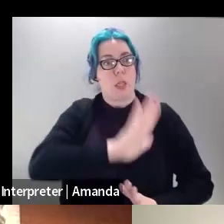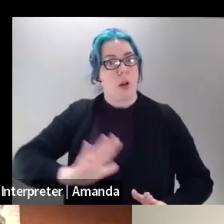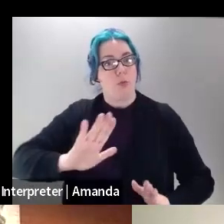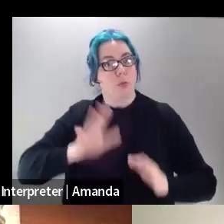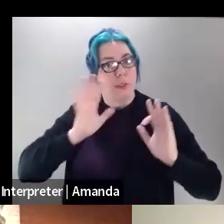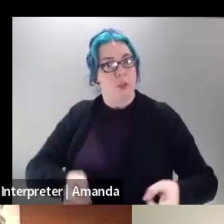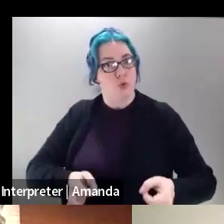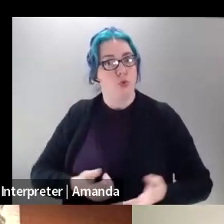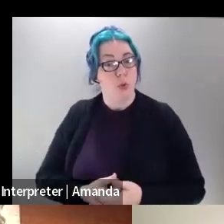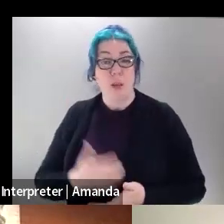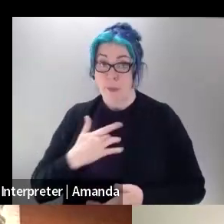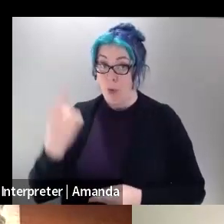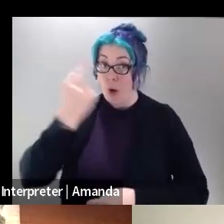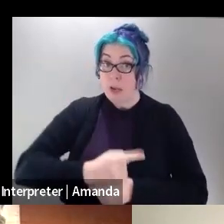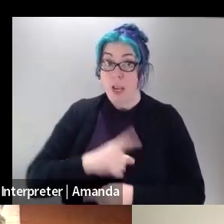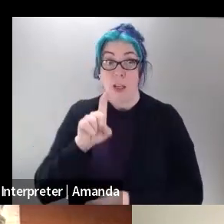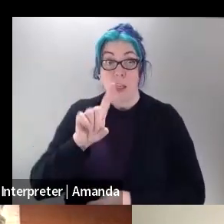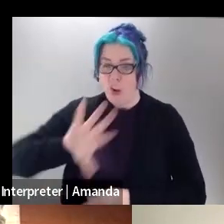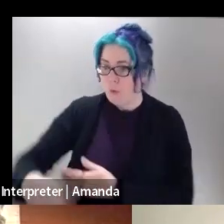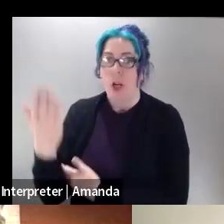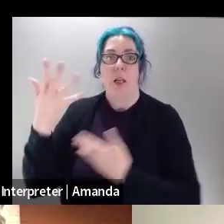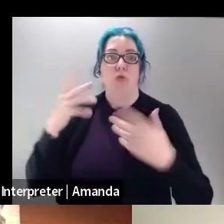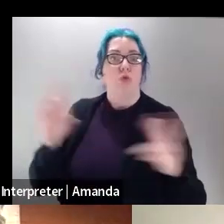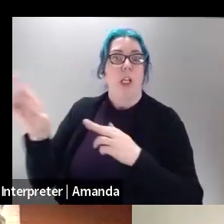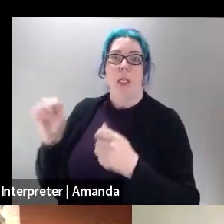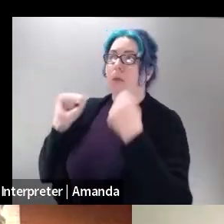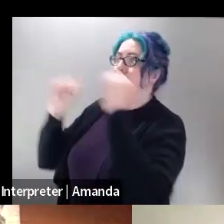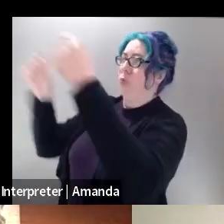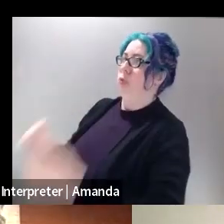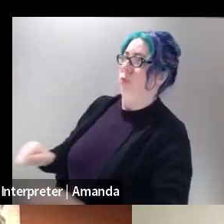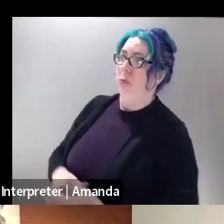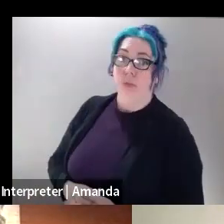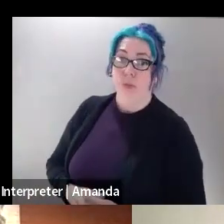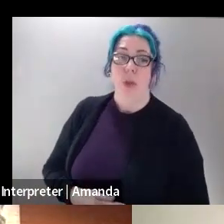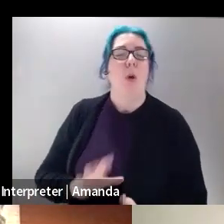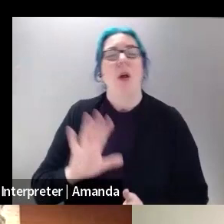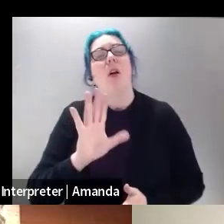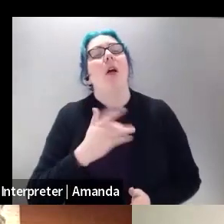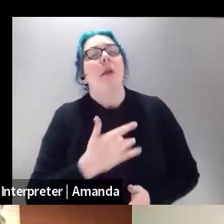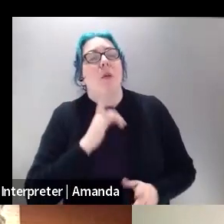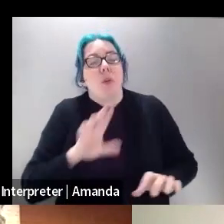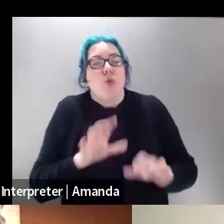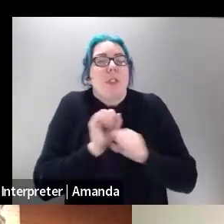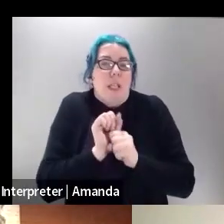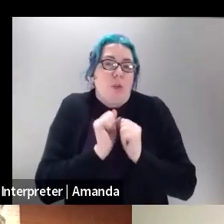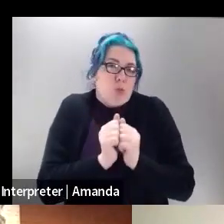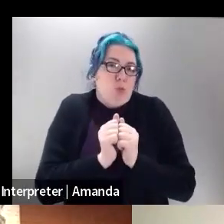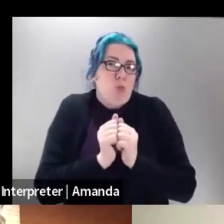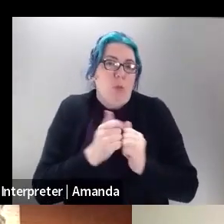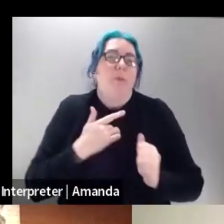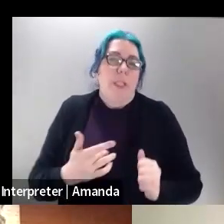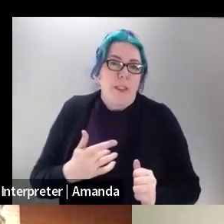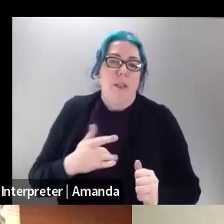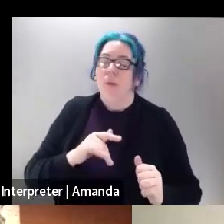tomorrow morning that you're going to put it up on the wall, or? Well, we usually do it together. That's why I say a Ah, minimum of 2 hours. Like ah. we do